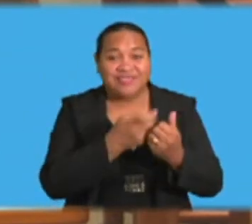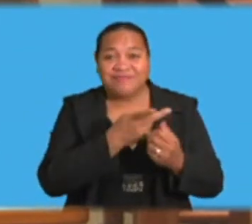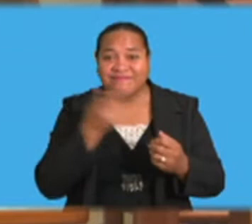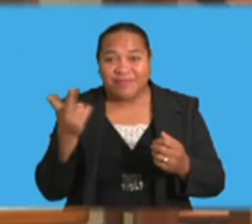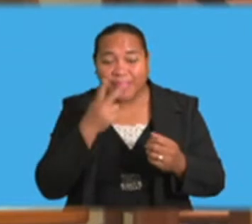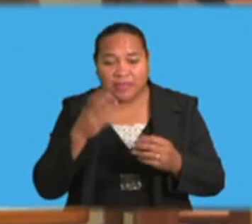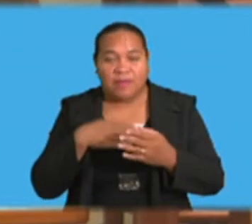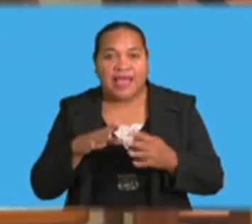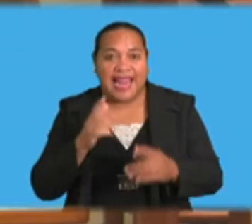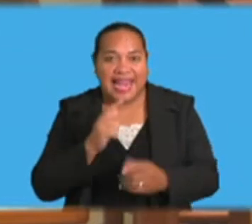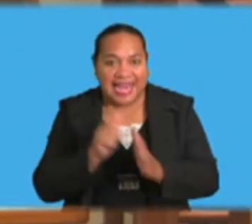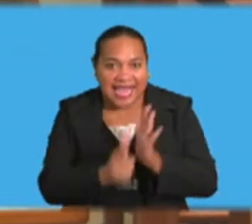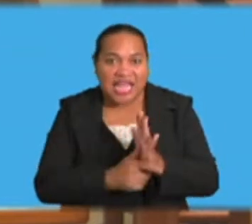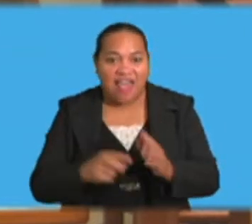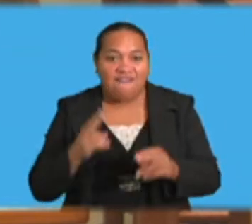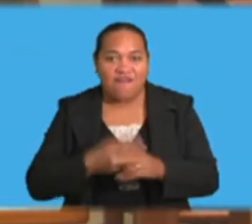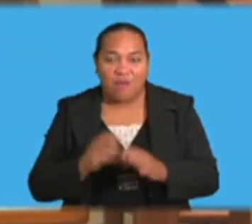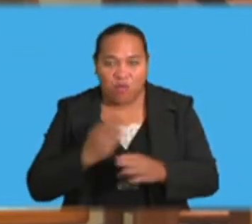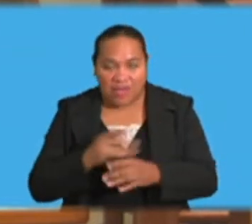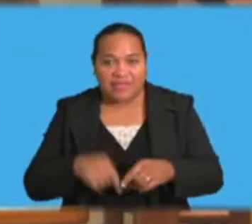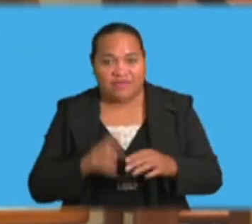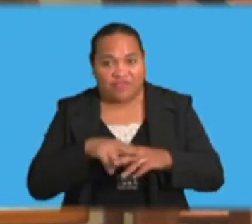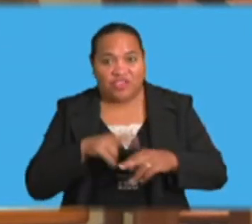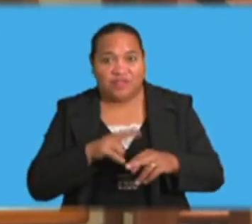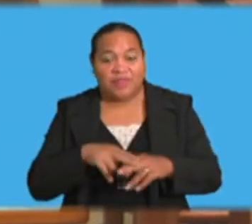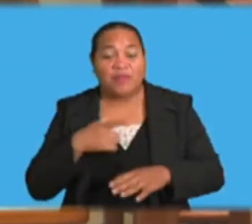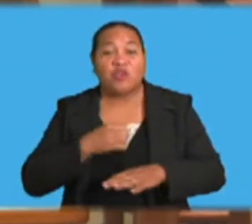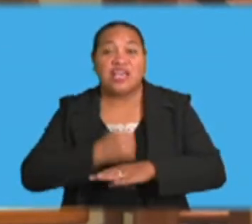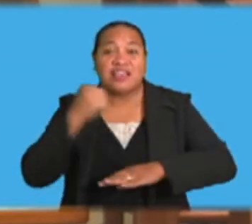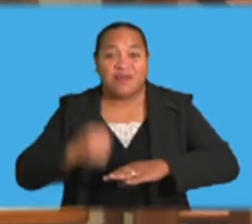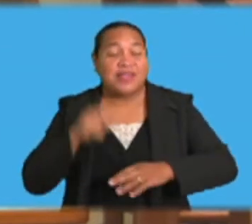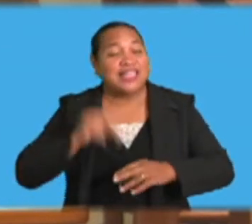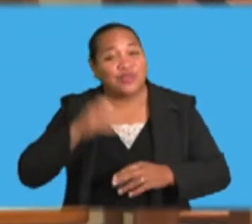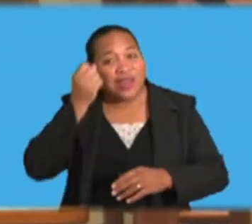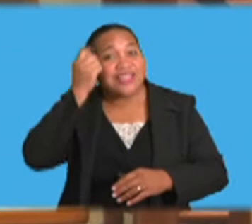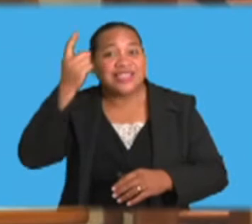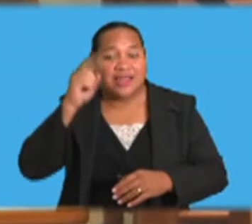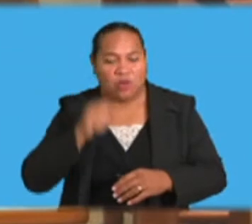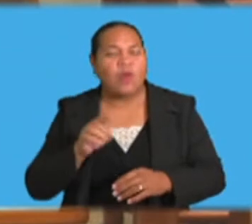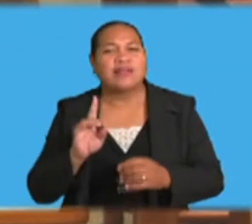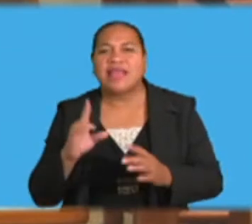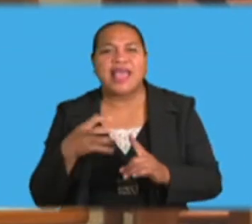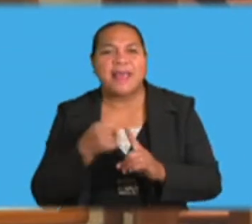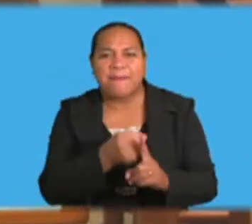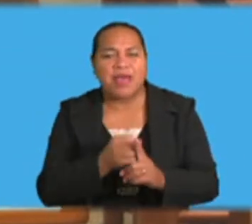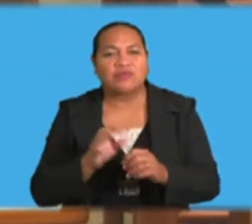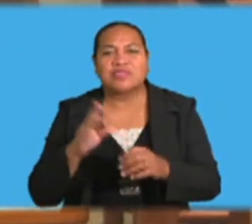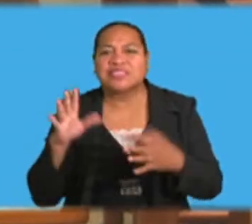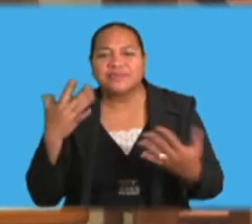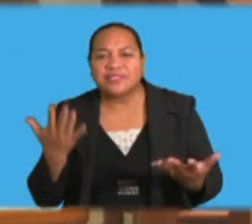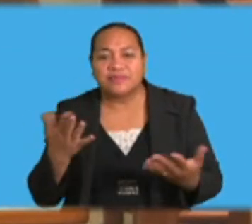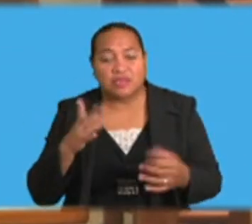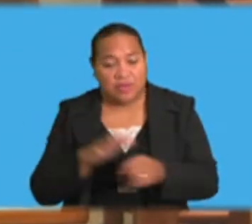legal framework of Fiji, and because of the government needs to understand what that impact will be and be assured